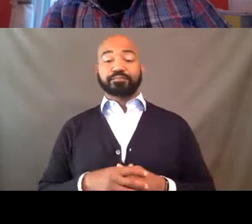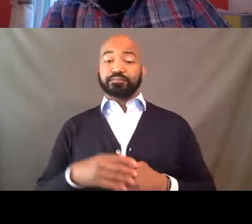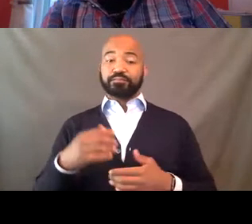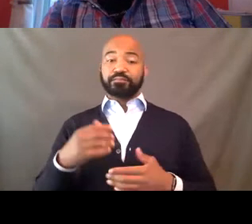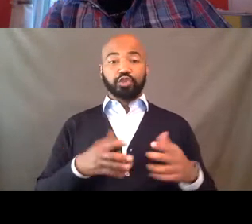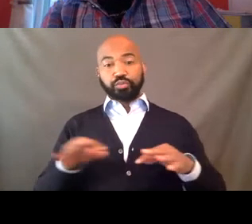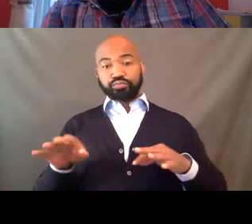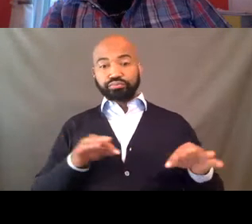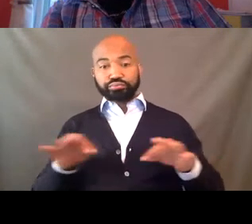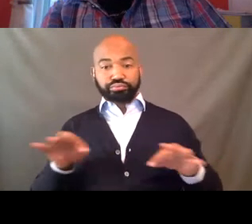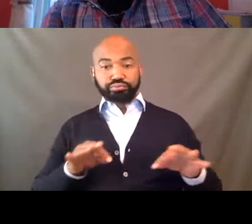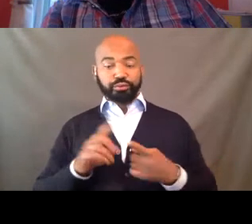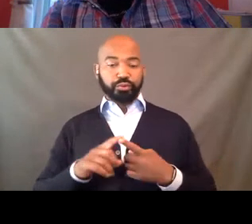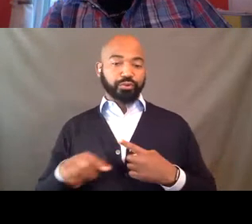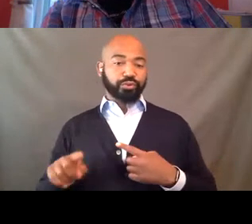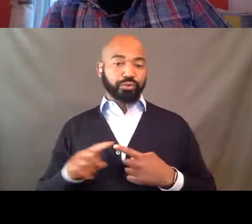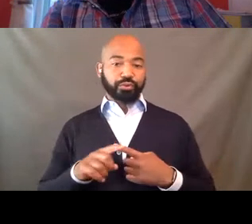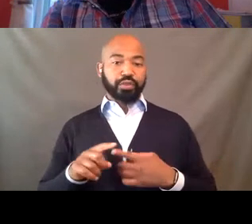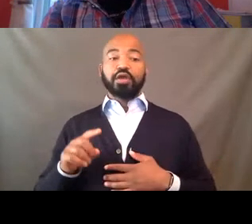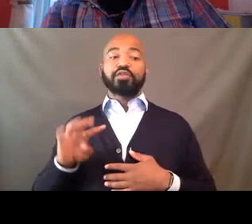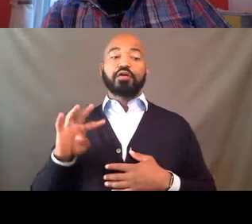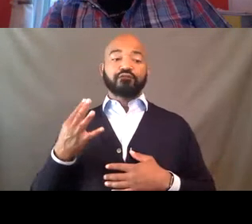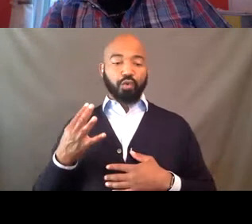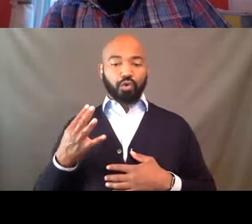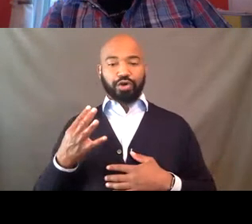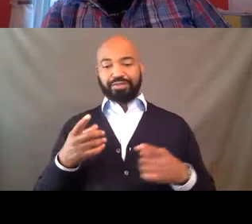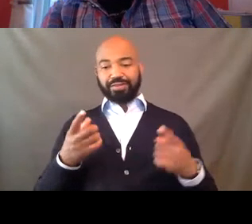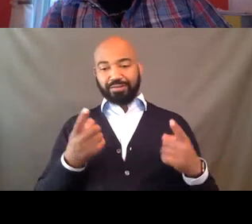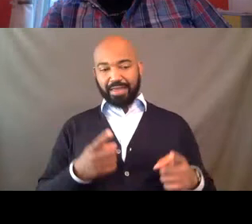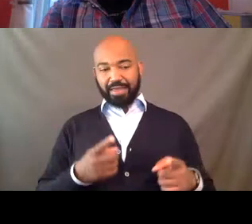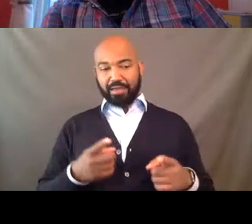the forthcoming Safe Routes to School plan.